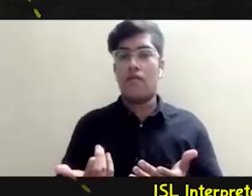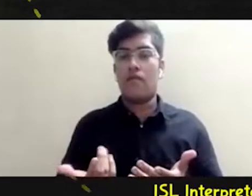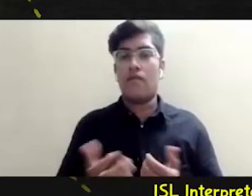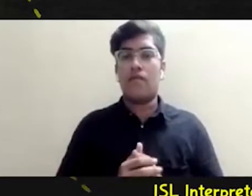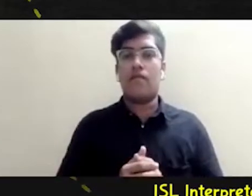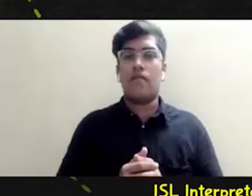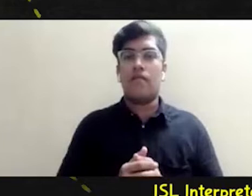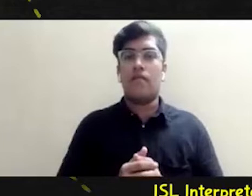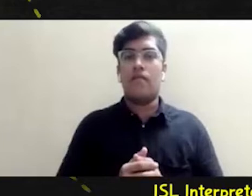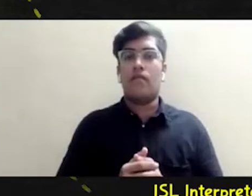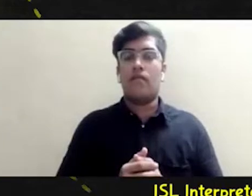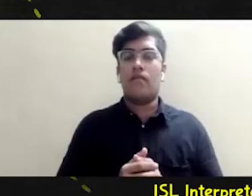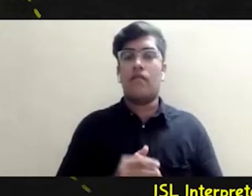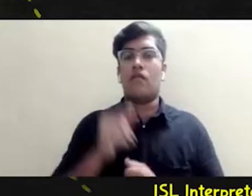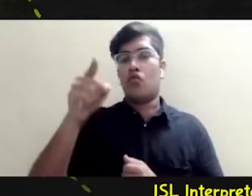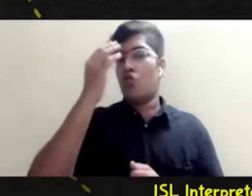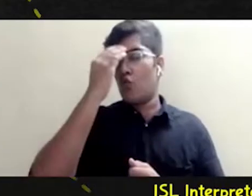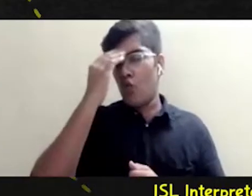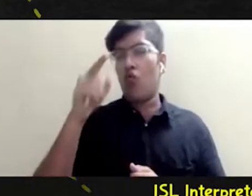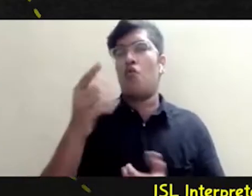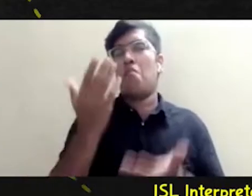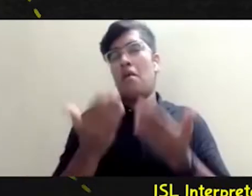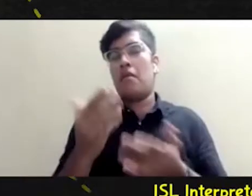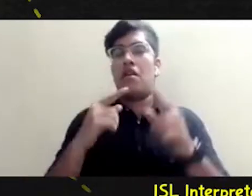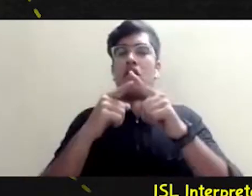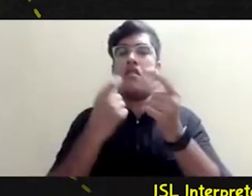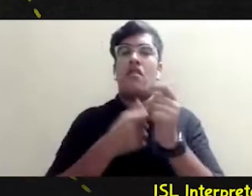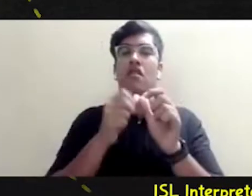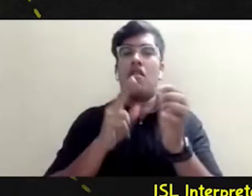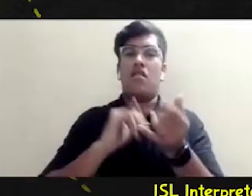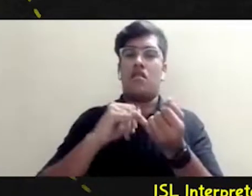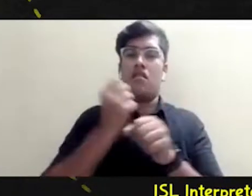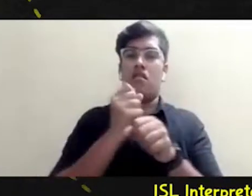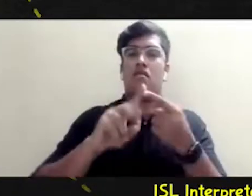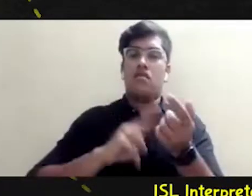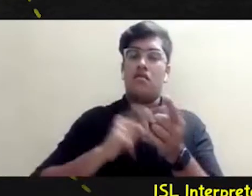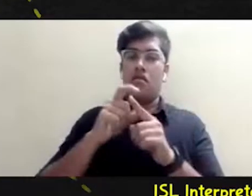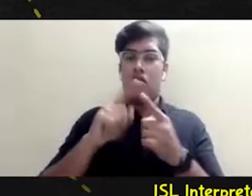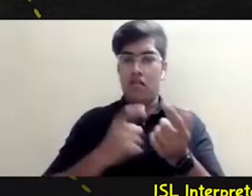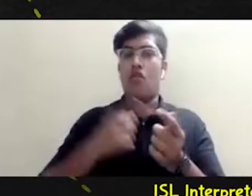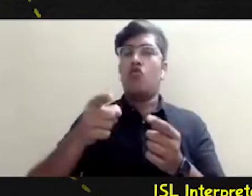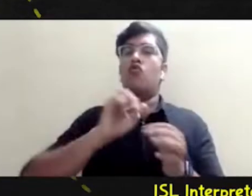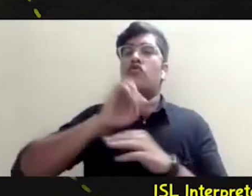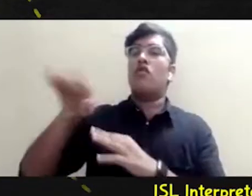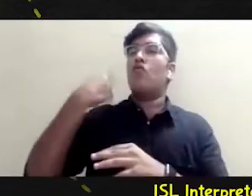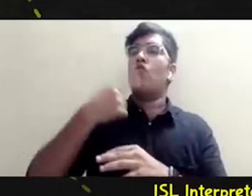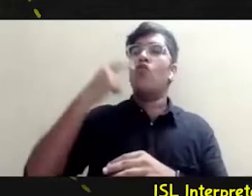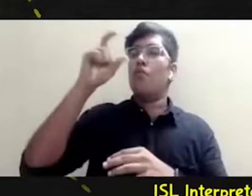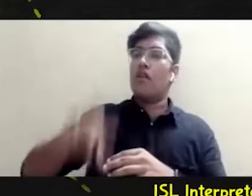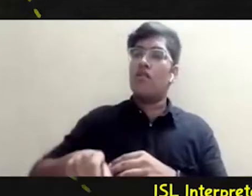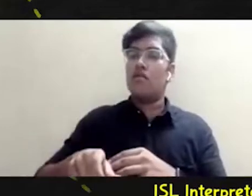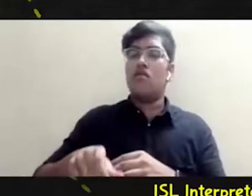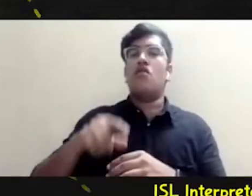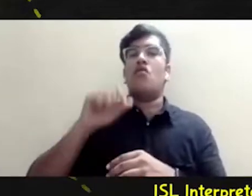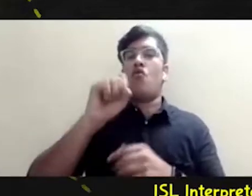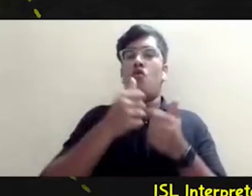transparency. They know that you're probably transgender, right? And it is your lover that you sent it to. Now they also know your lover's address and